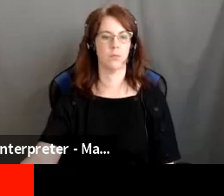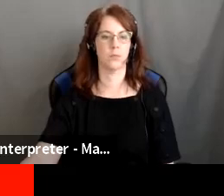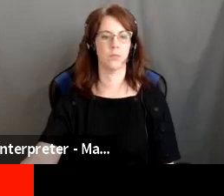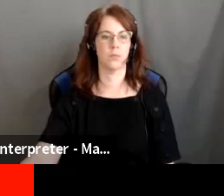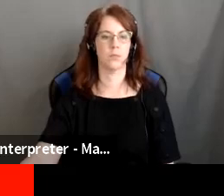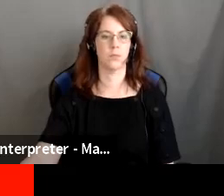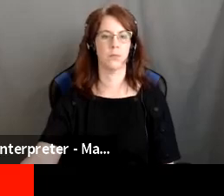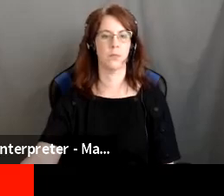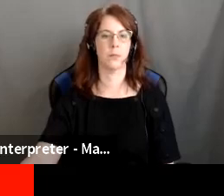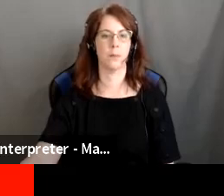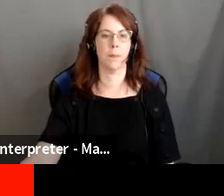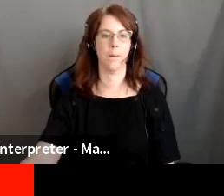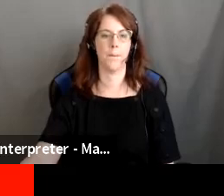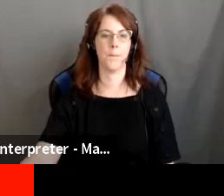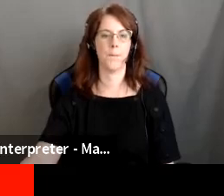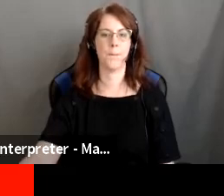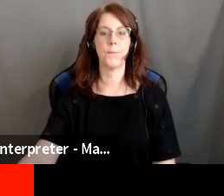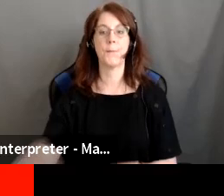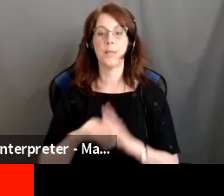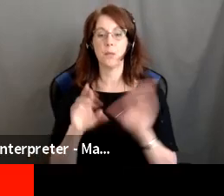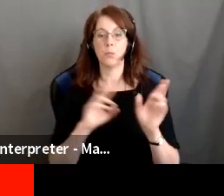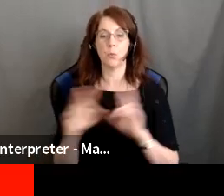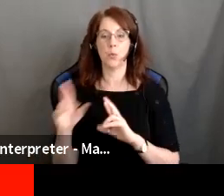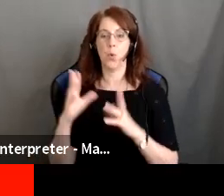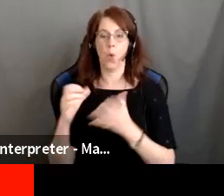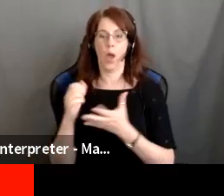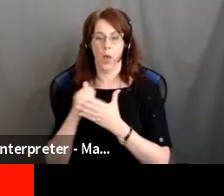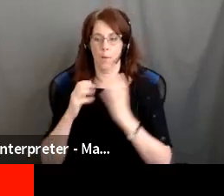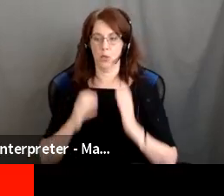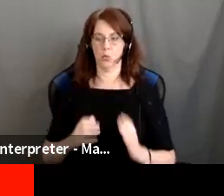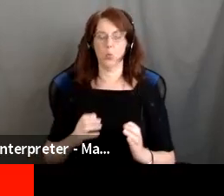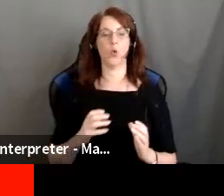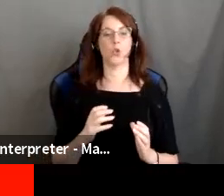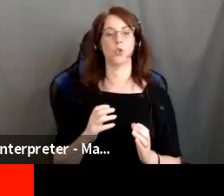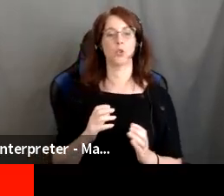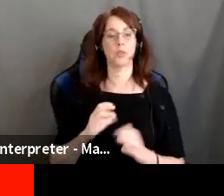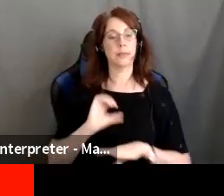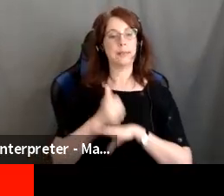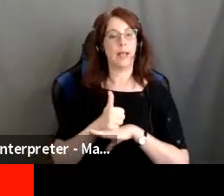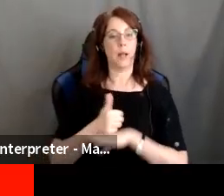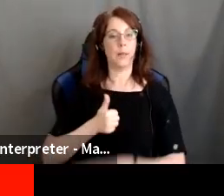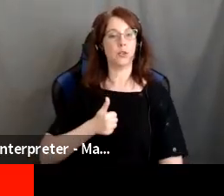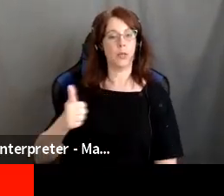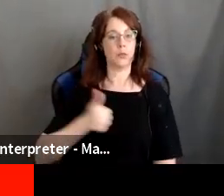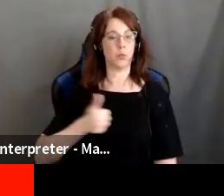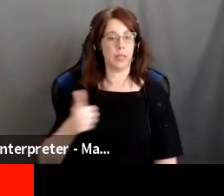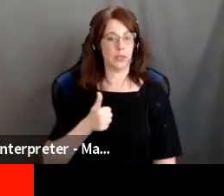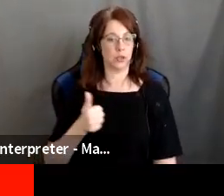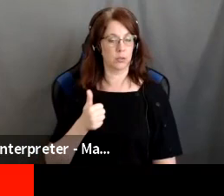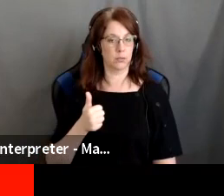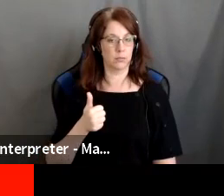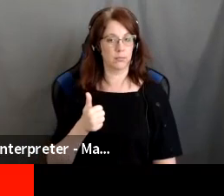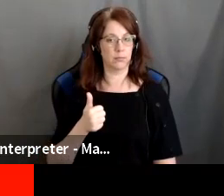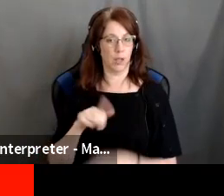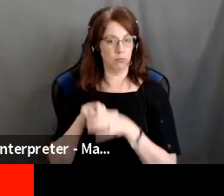preparation, we want to help consumers get their transportation set up and ready to go so